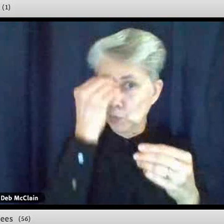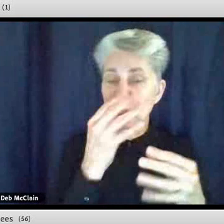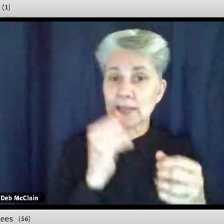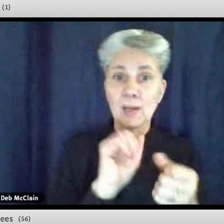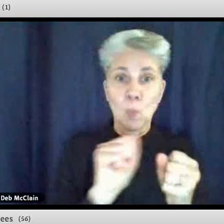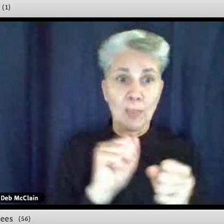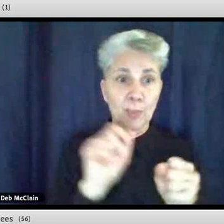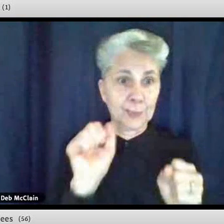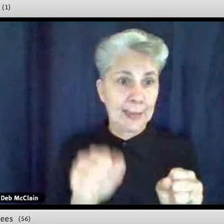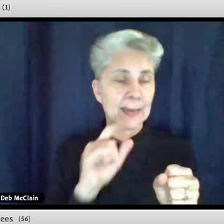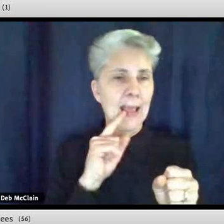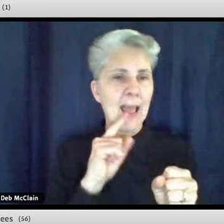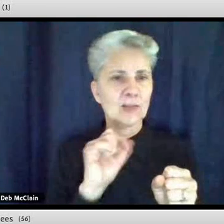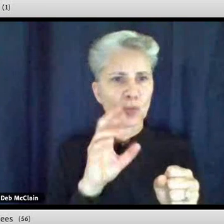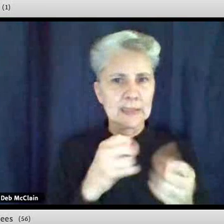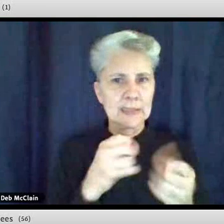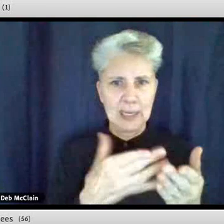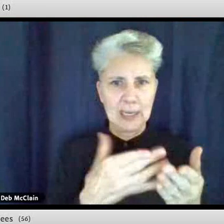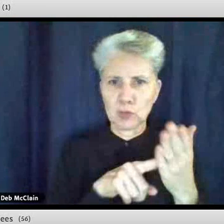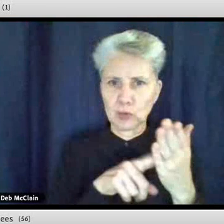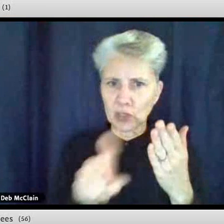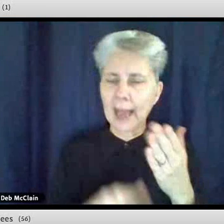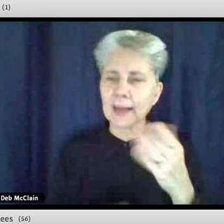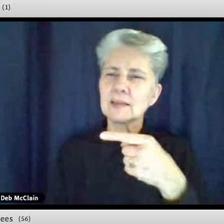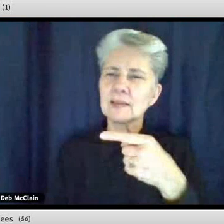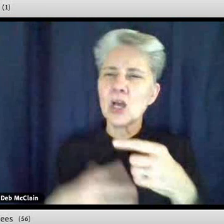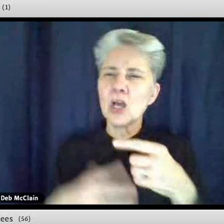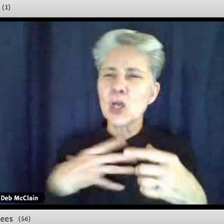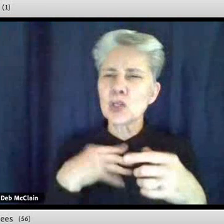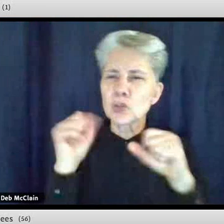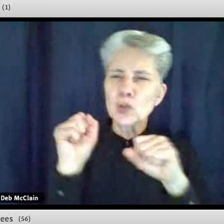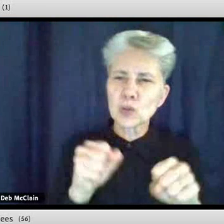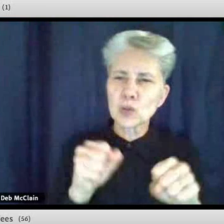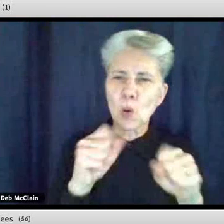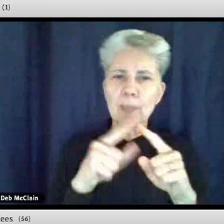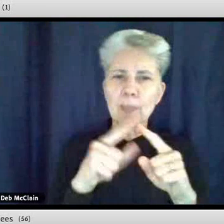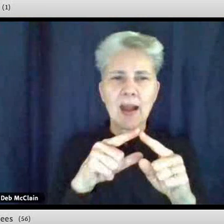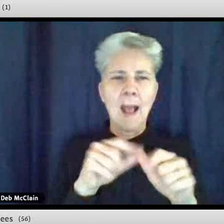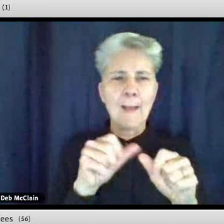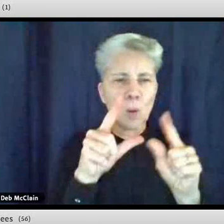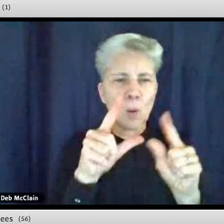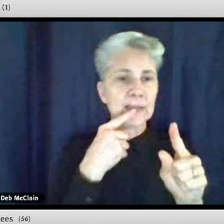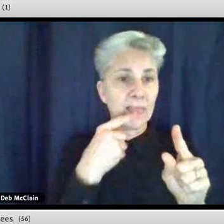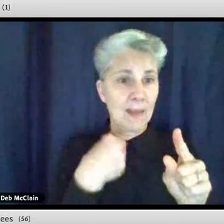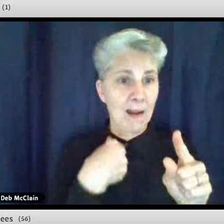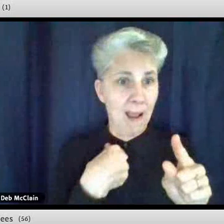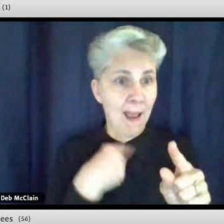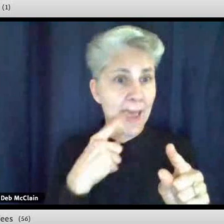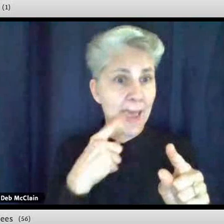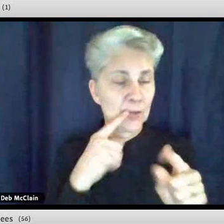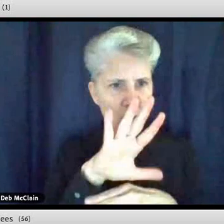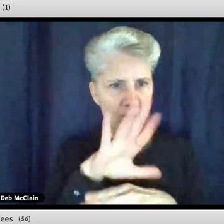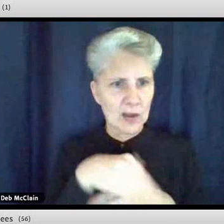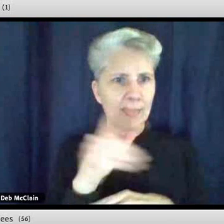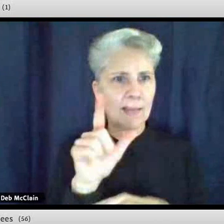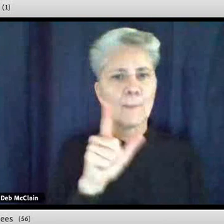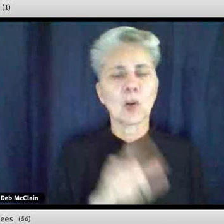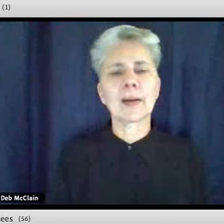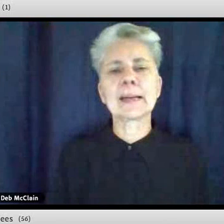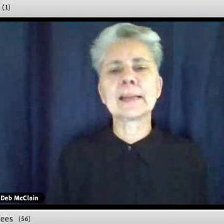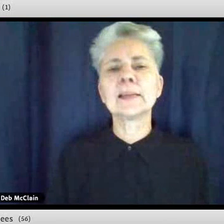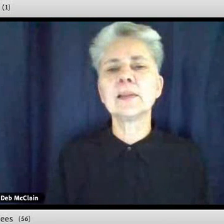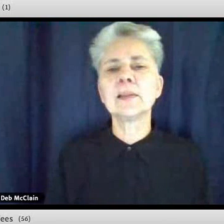is real. Also, you can fake the news and the weather, and there's sources here. This is a snowstorm